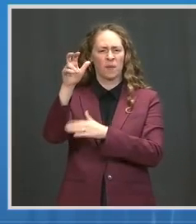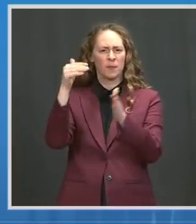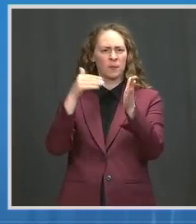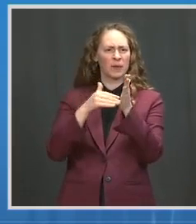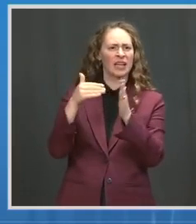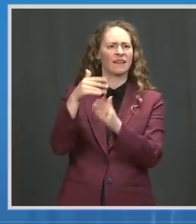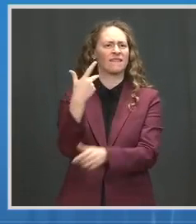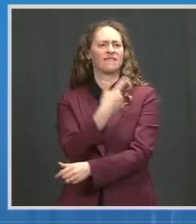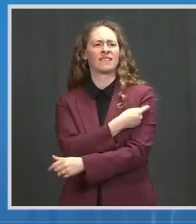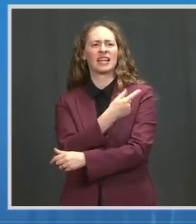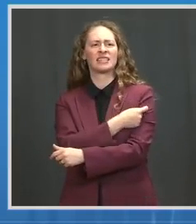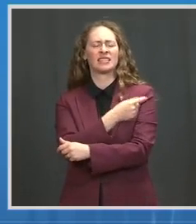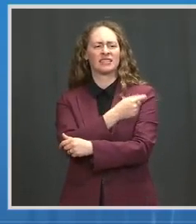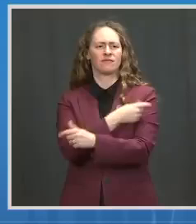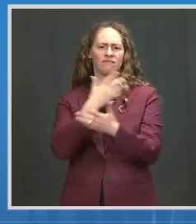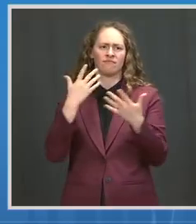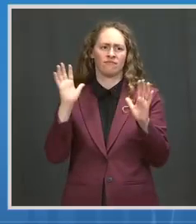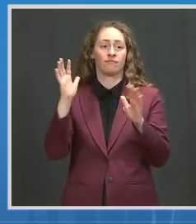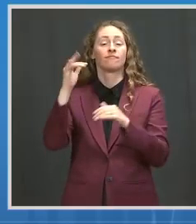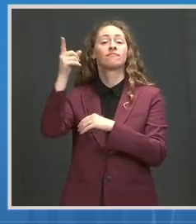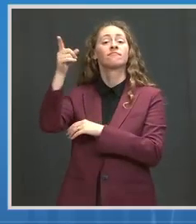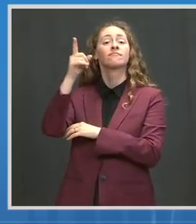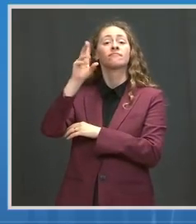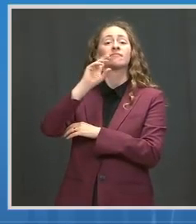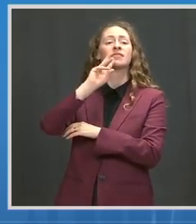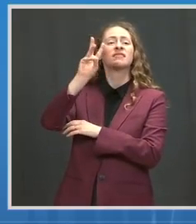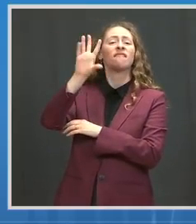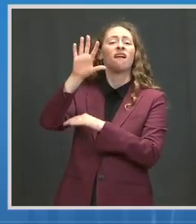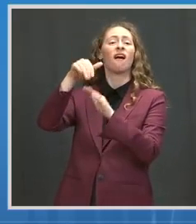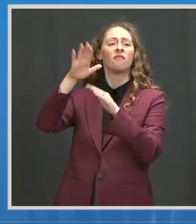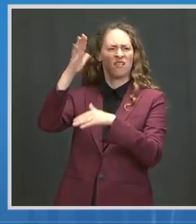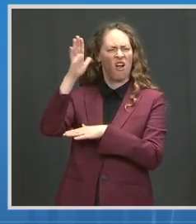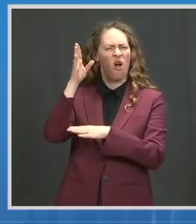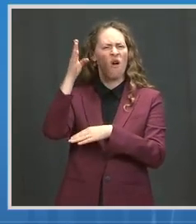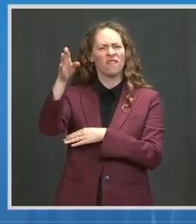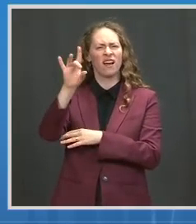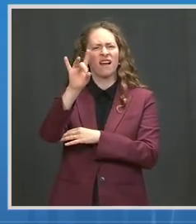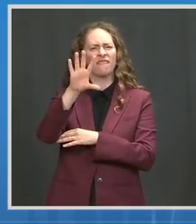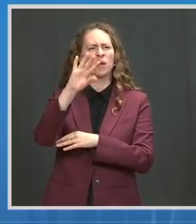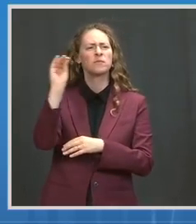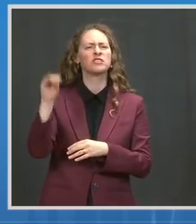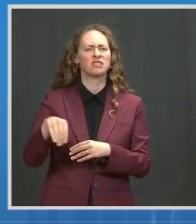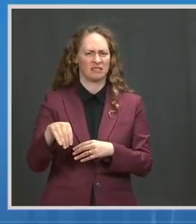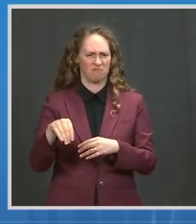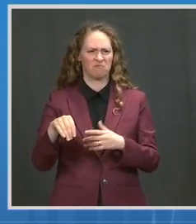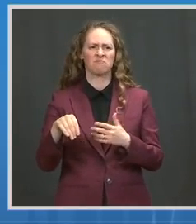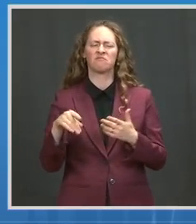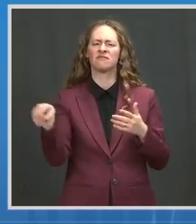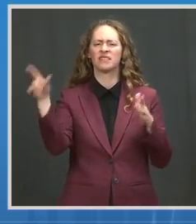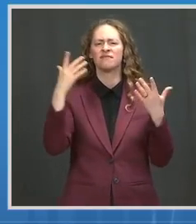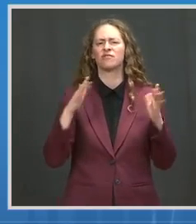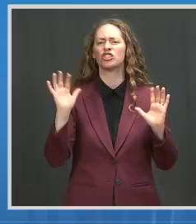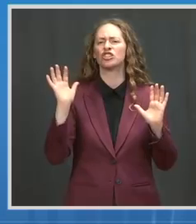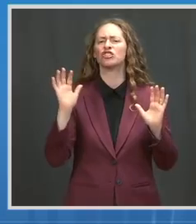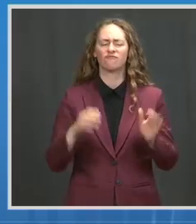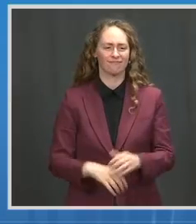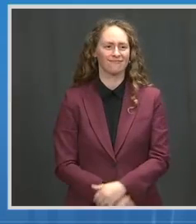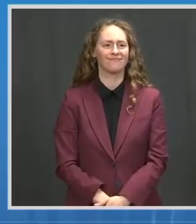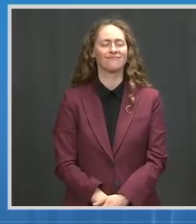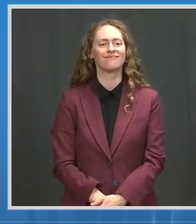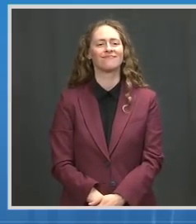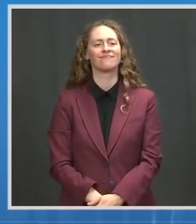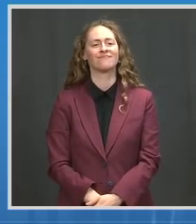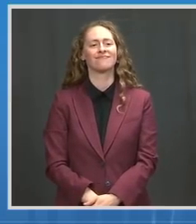age 65 have received at least one dose of a COVID-19 vaccine, and 75%